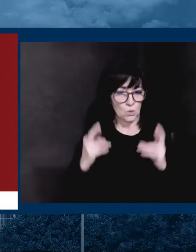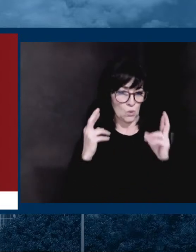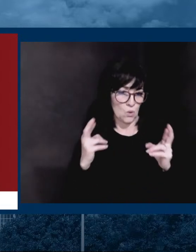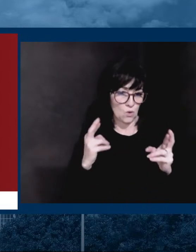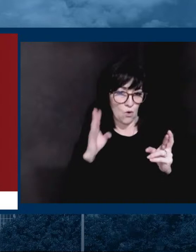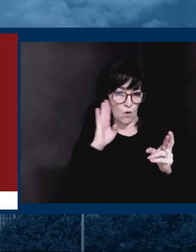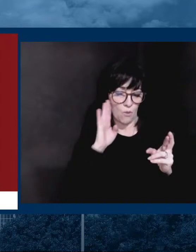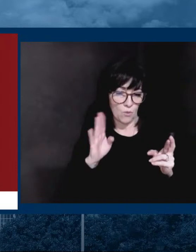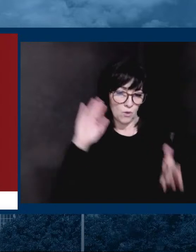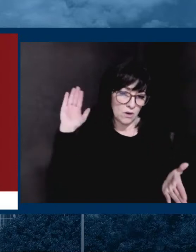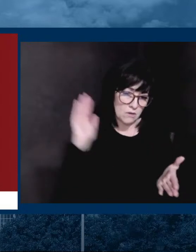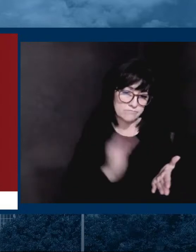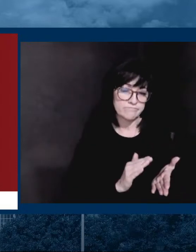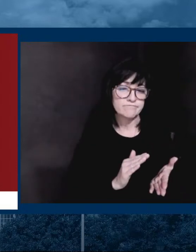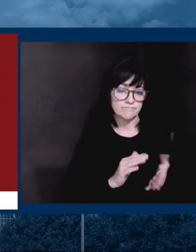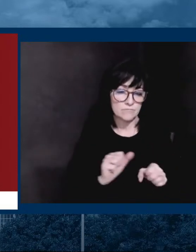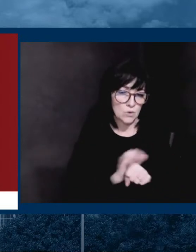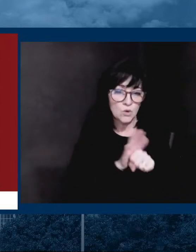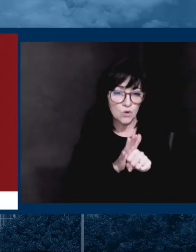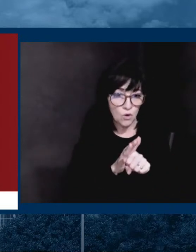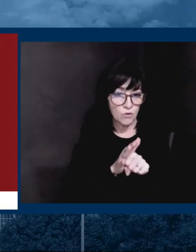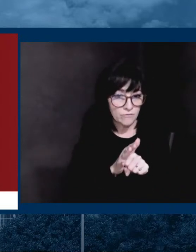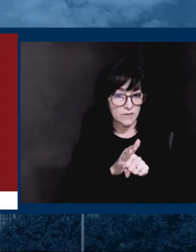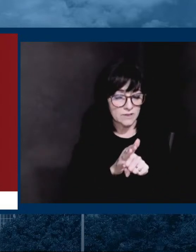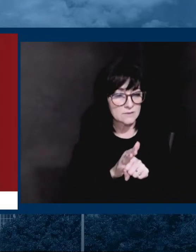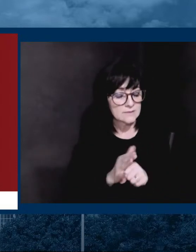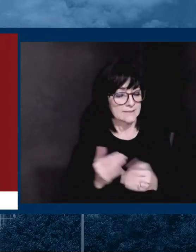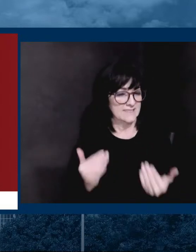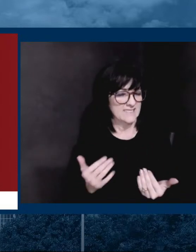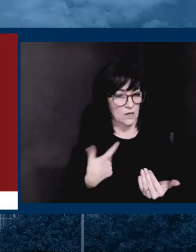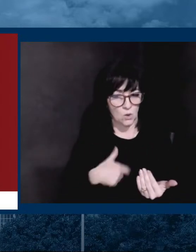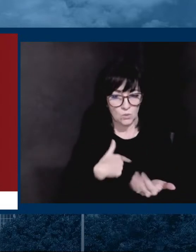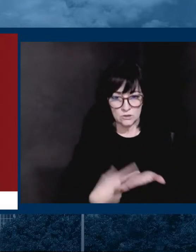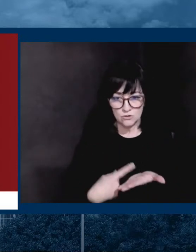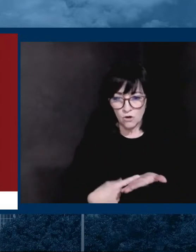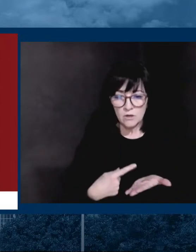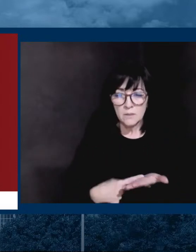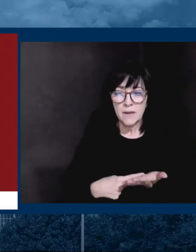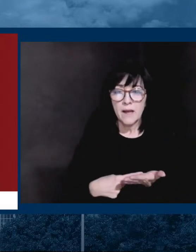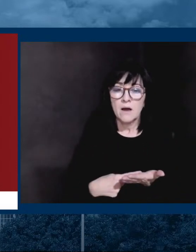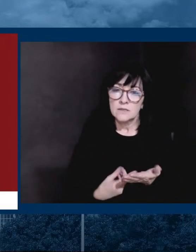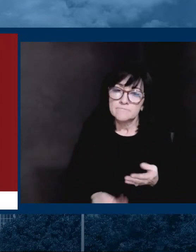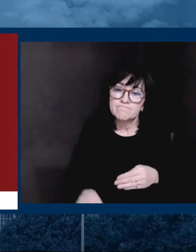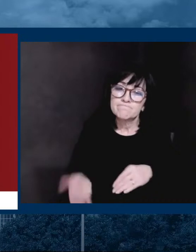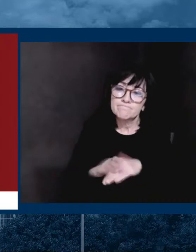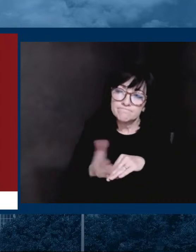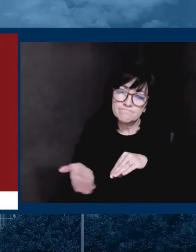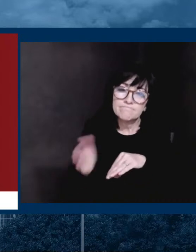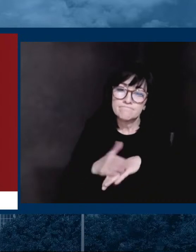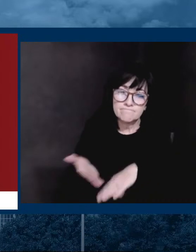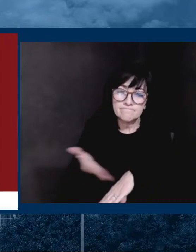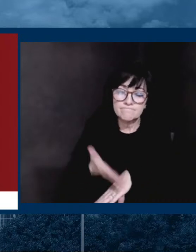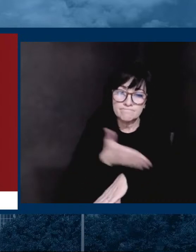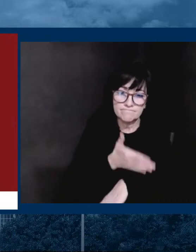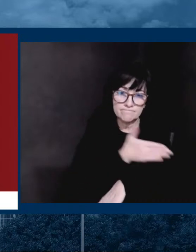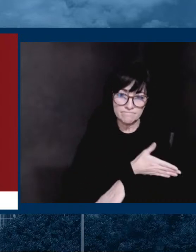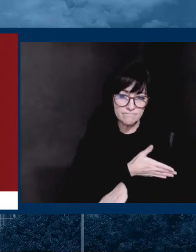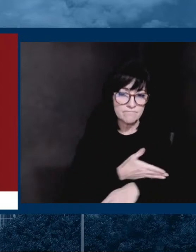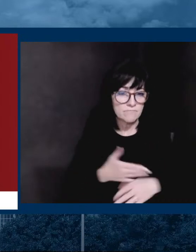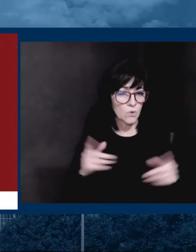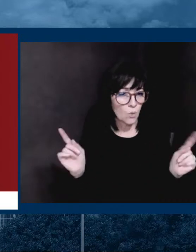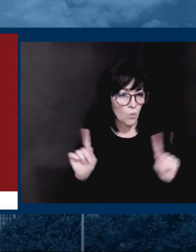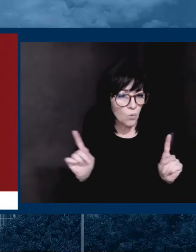about today is vaccinations. We're ramping up our capacity through our primary care physicians, through the hospitals, getting our